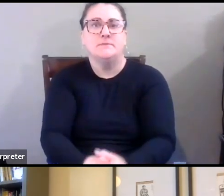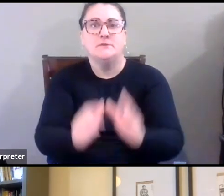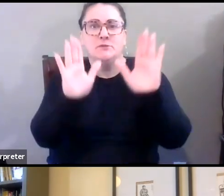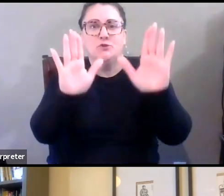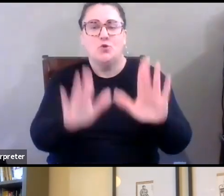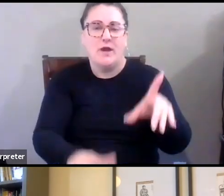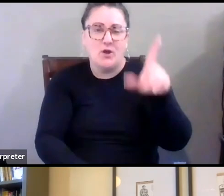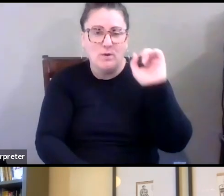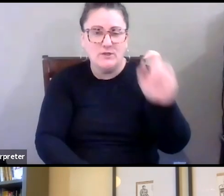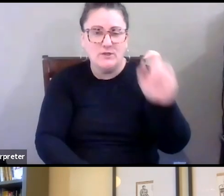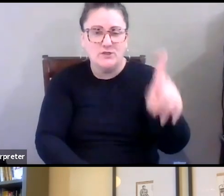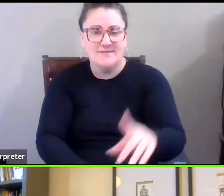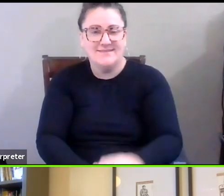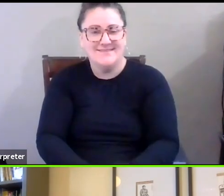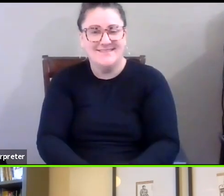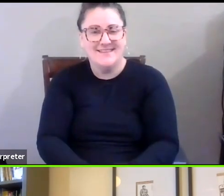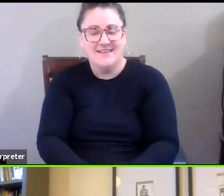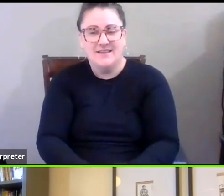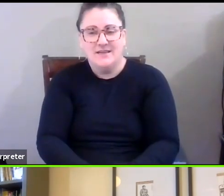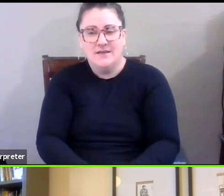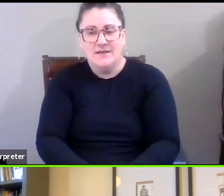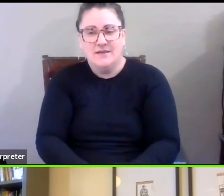question. Mm-hmm. Well,